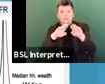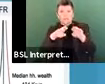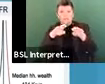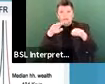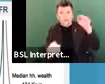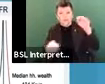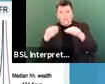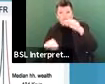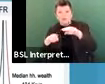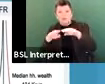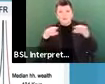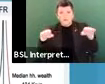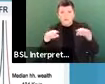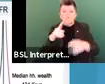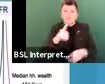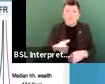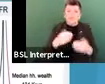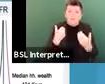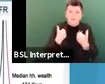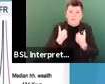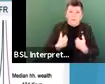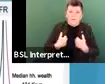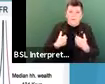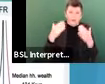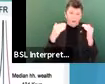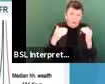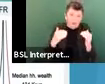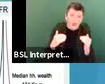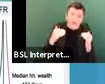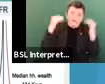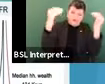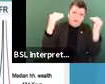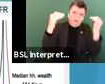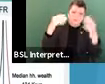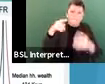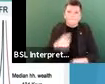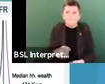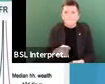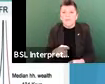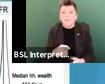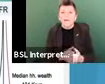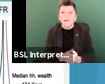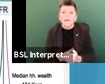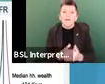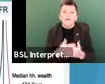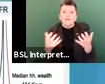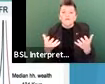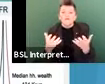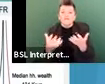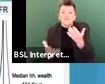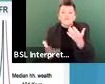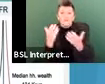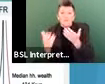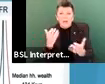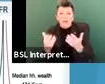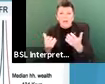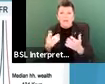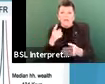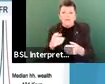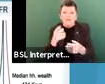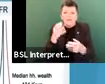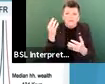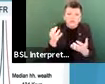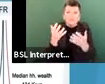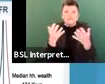is extreme in this respect. And as soon as you compare France, a relatively equalitarian in income and wealth